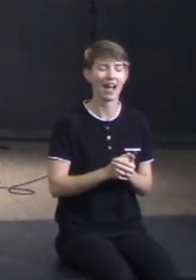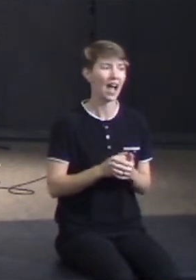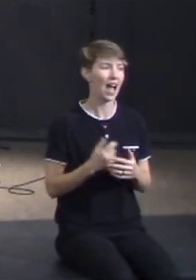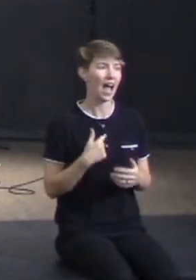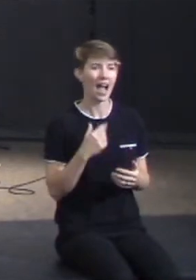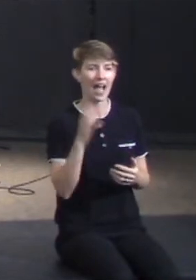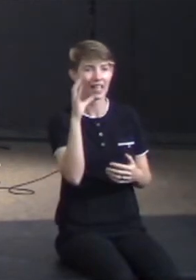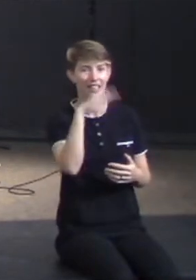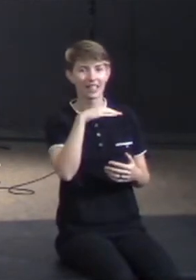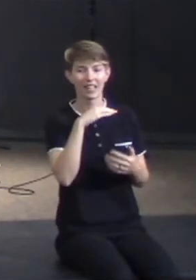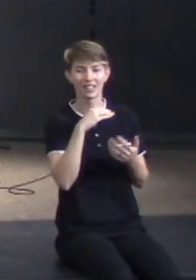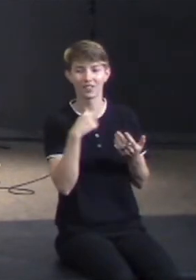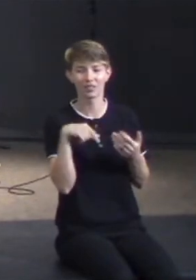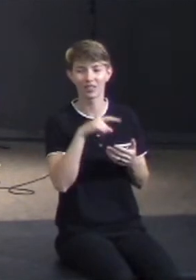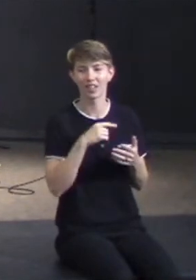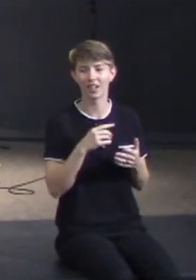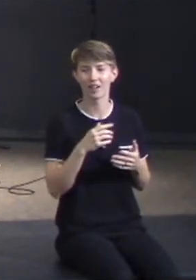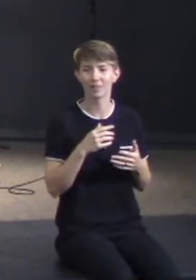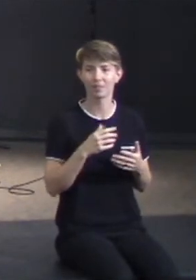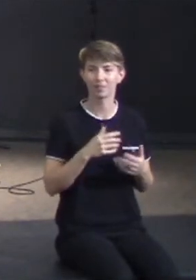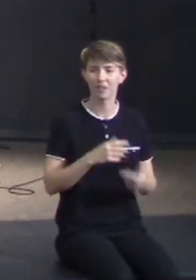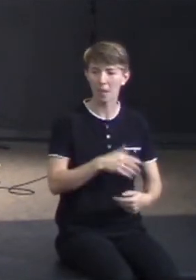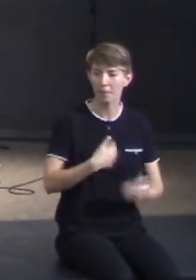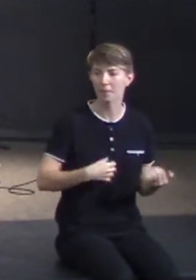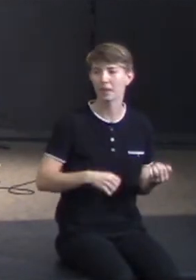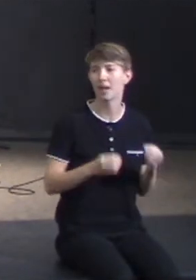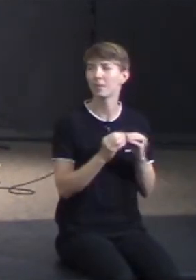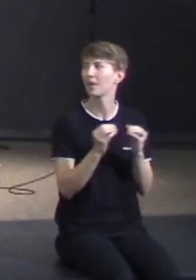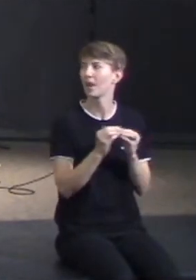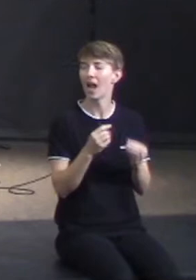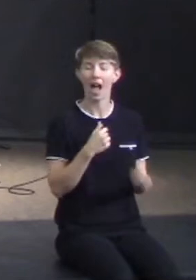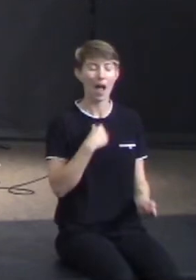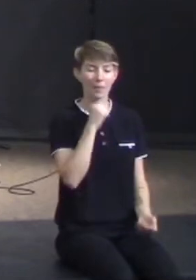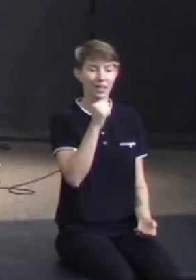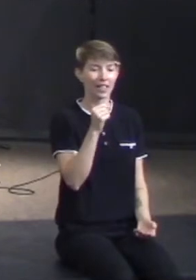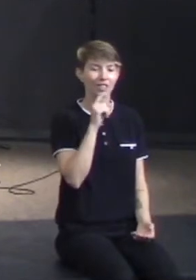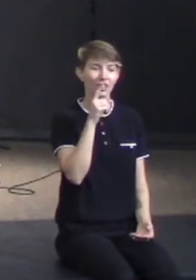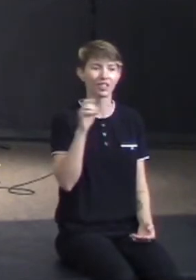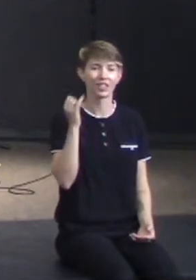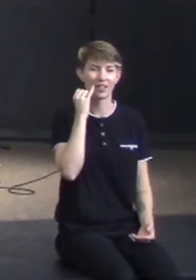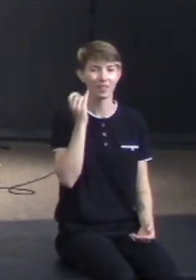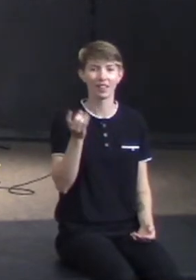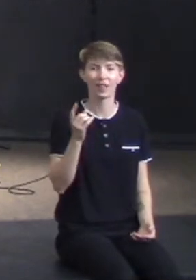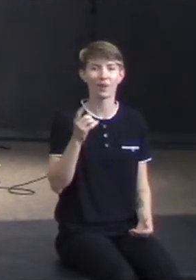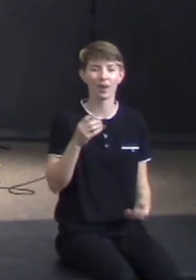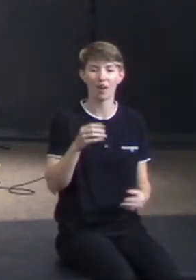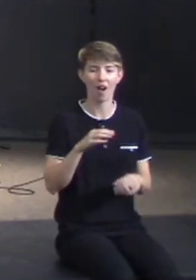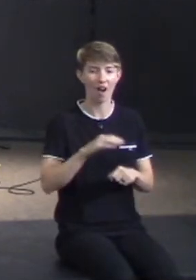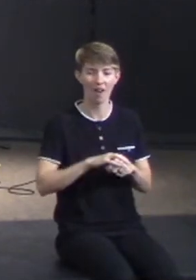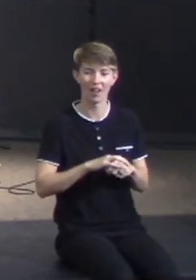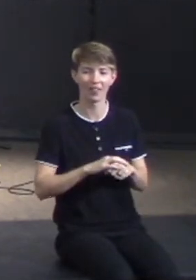people are coming in. I'm not even sure they were on the worship team. They got up on stage too.